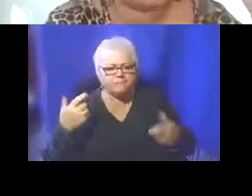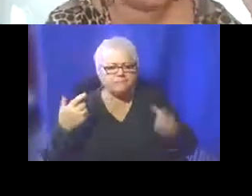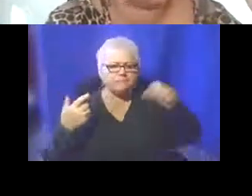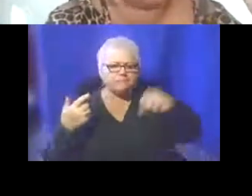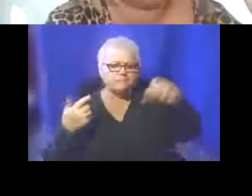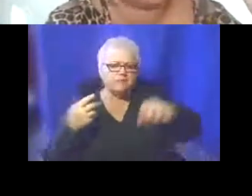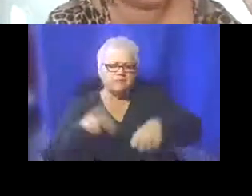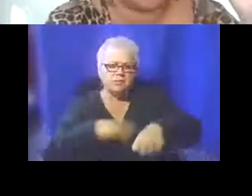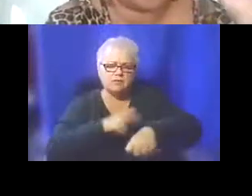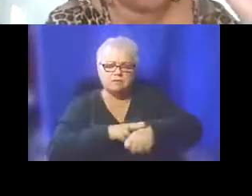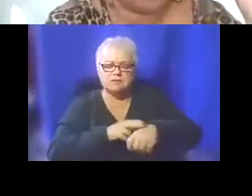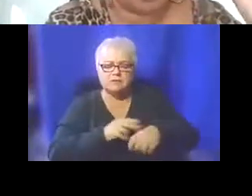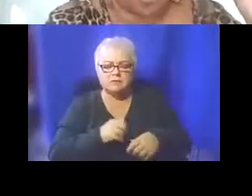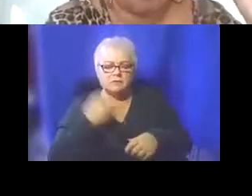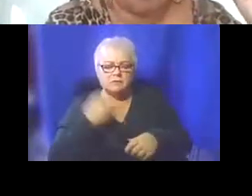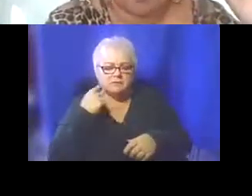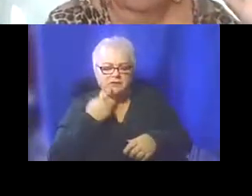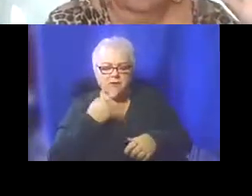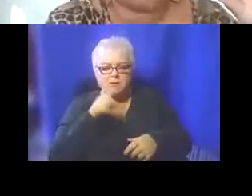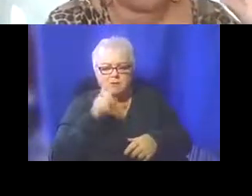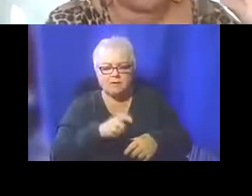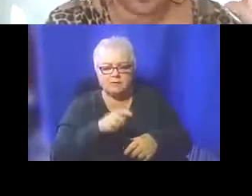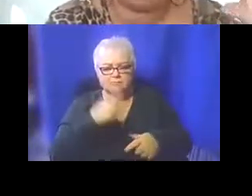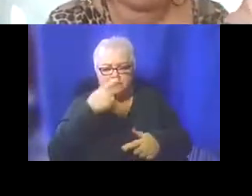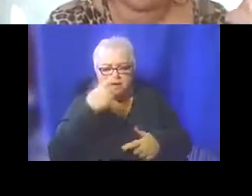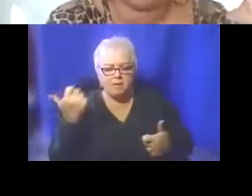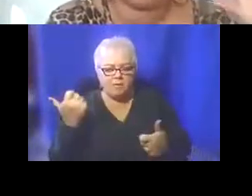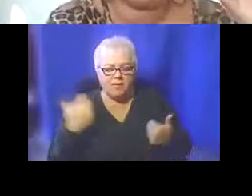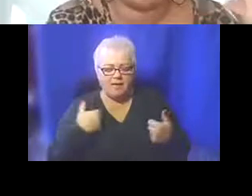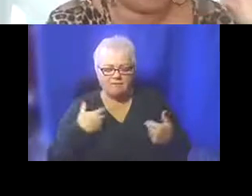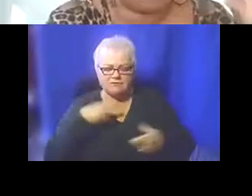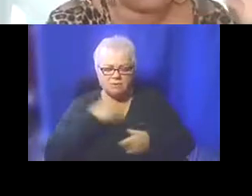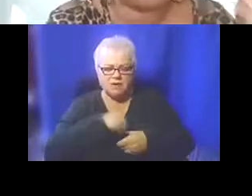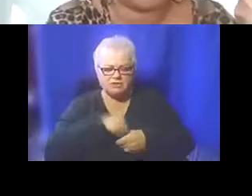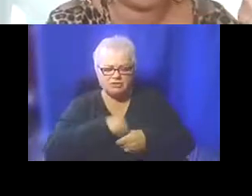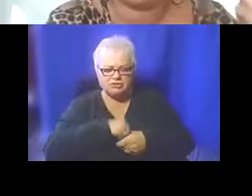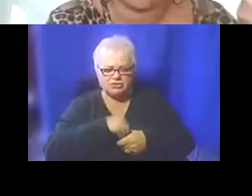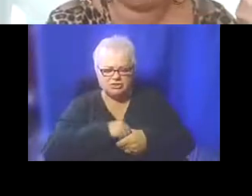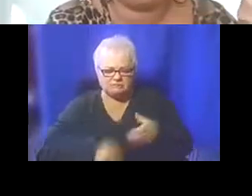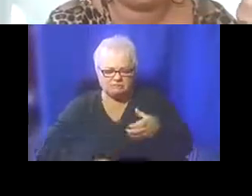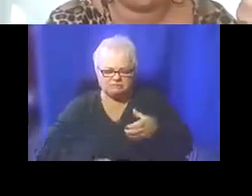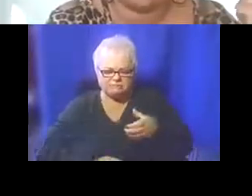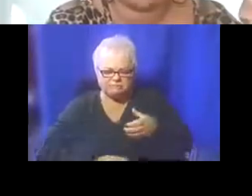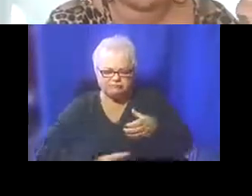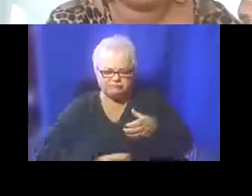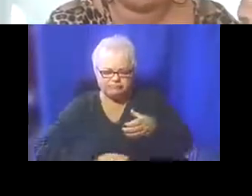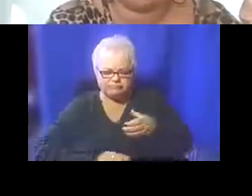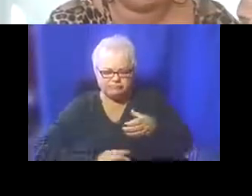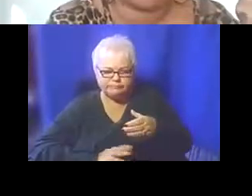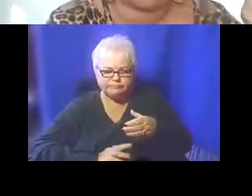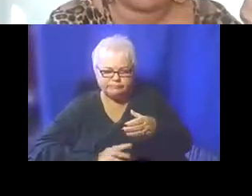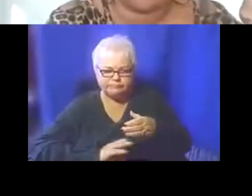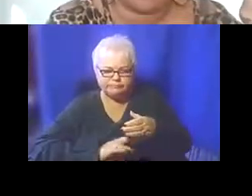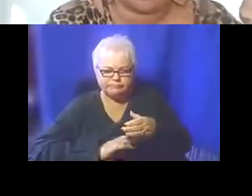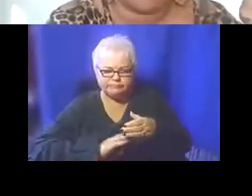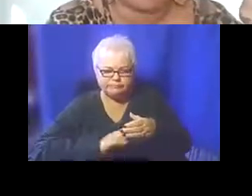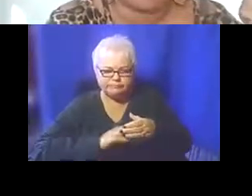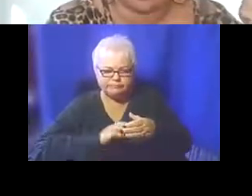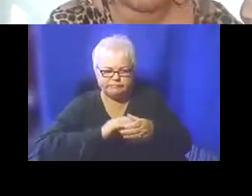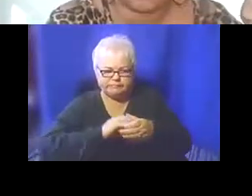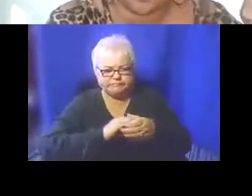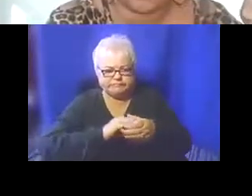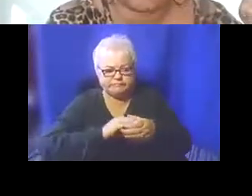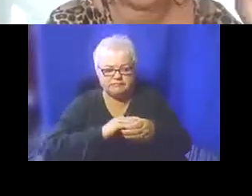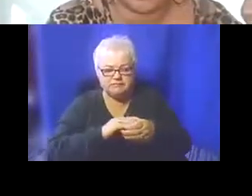I loved what Tanir says. We have so much trauma packed down so tight, right? Like, there's so much layered trauma that someone could